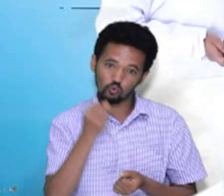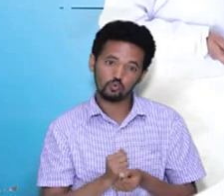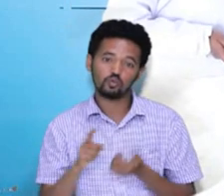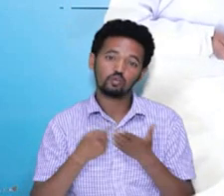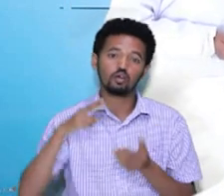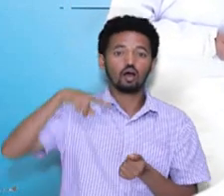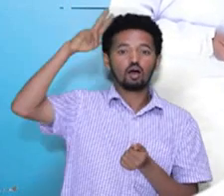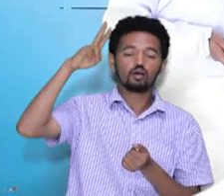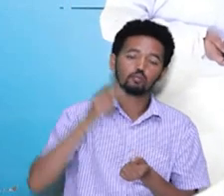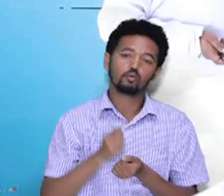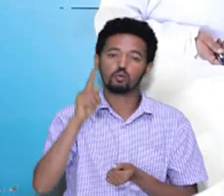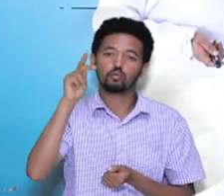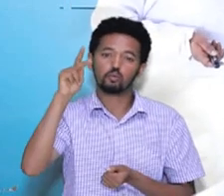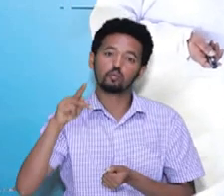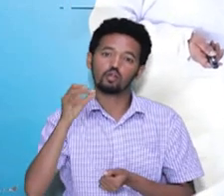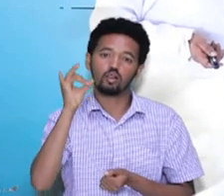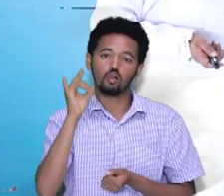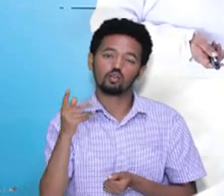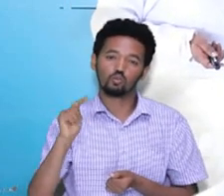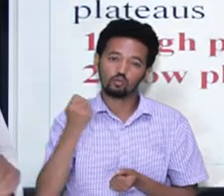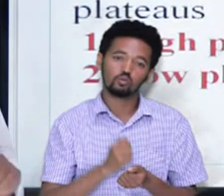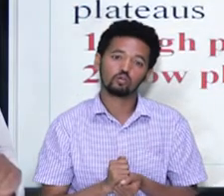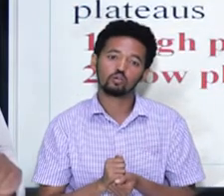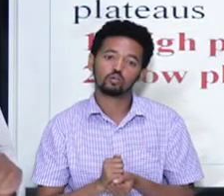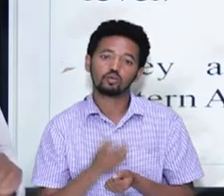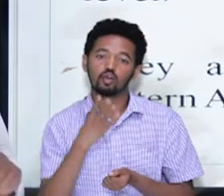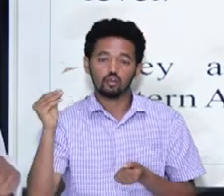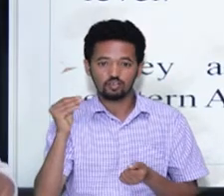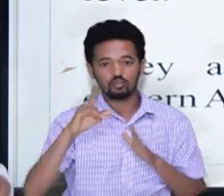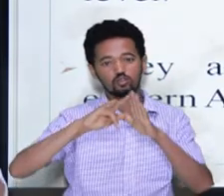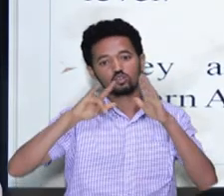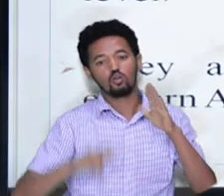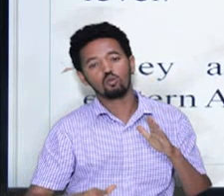high plateau and low plateau.